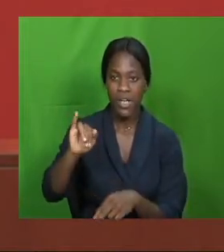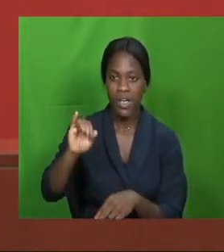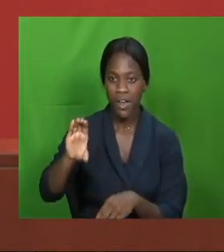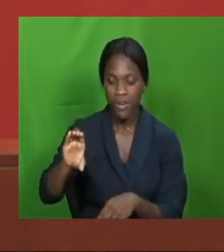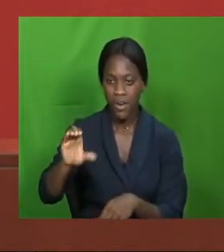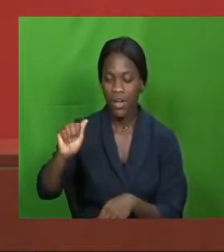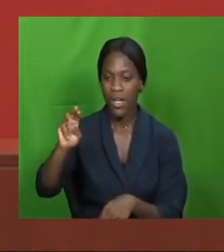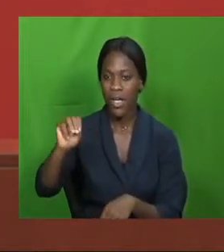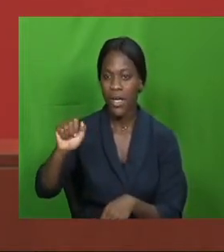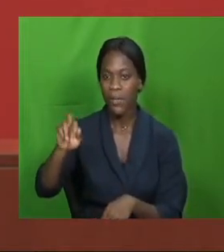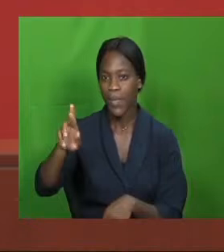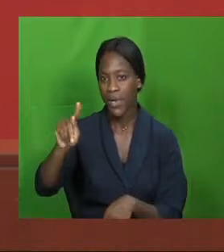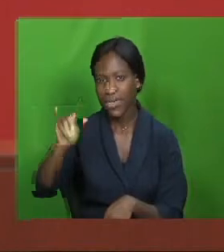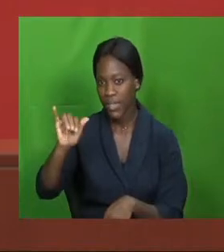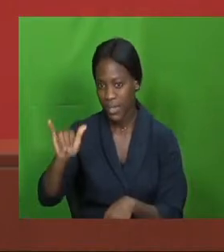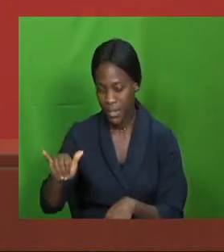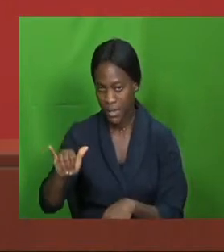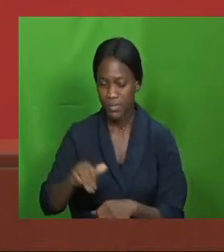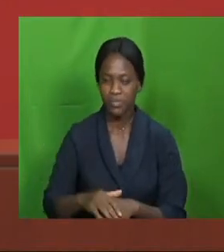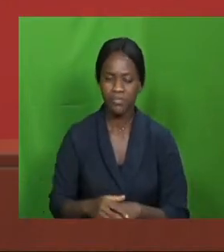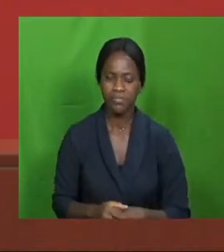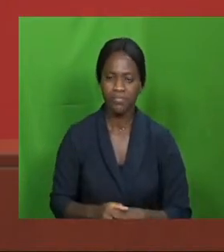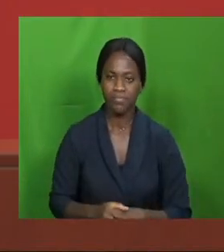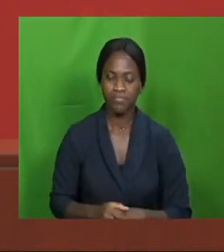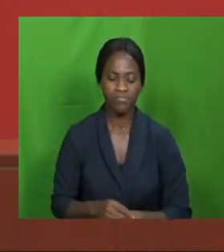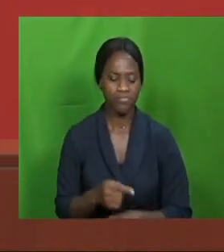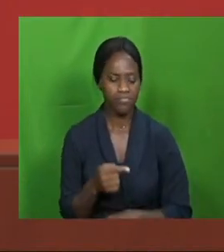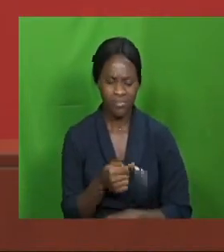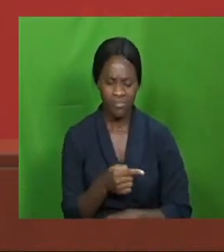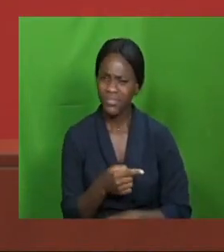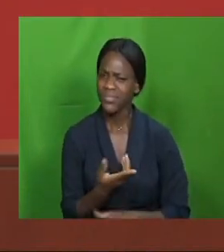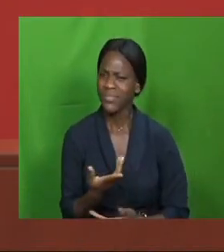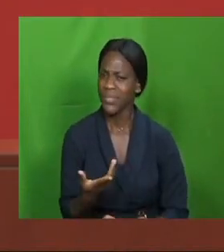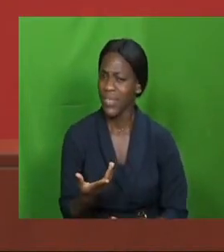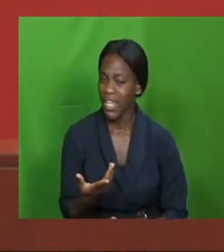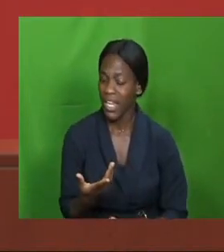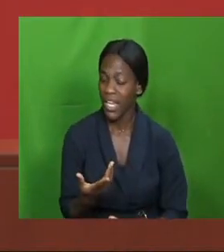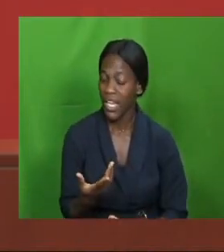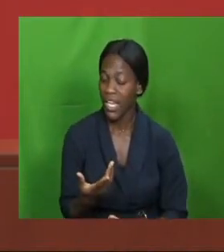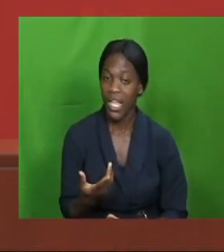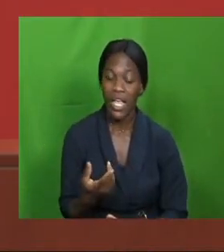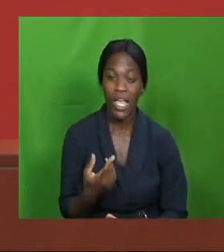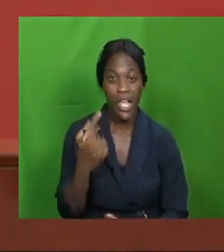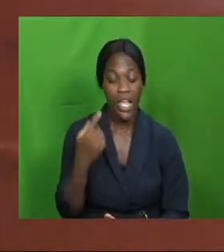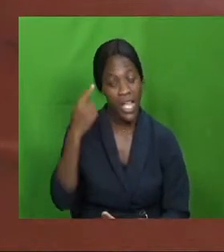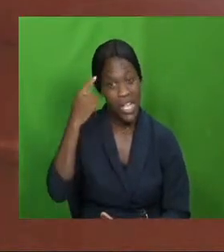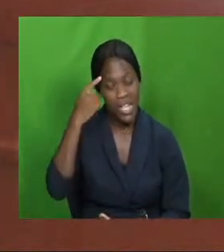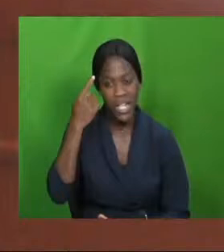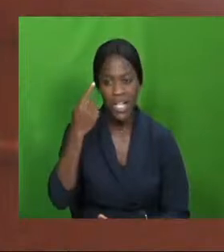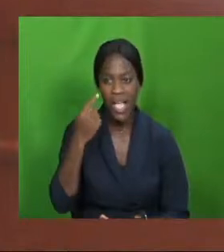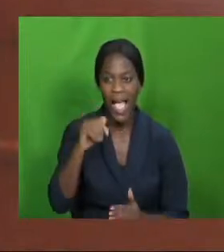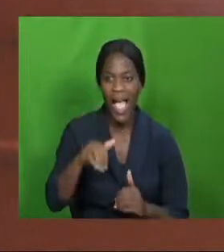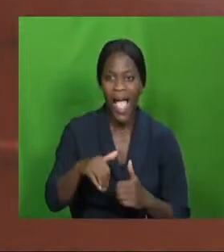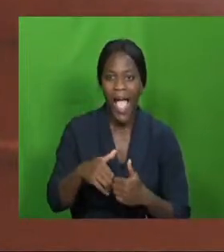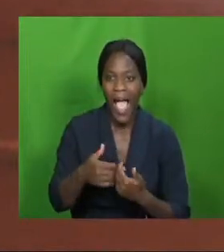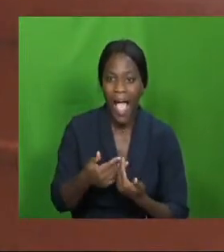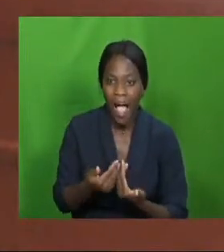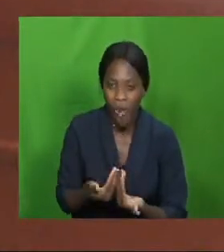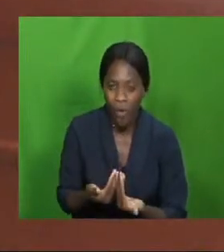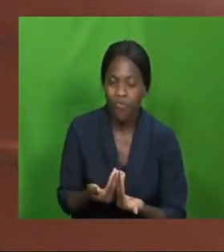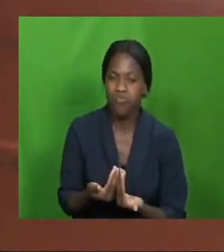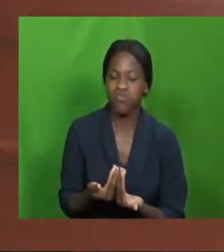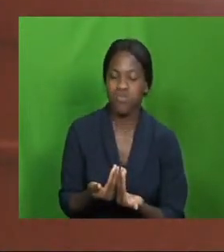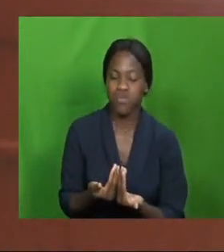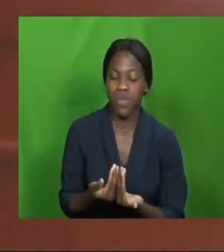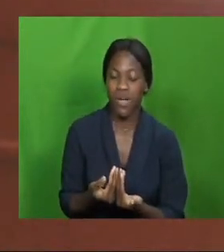The reply of the Majority Leader to the above submission of the Minority Leader is that the procedure adopted by the House